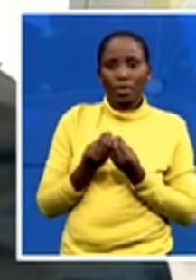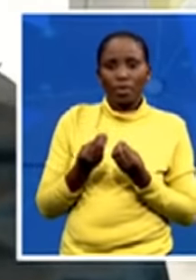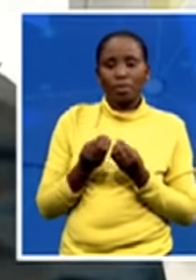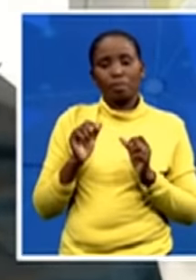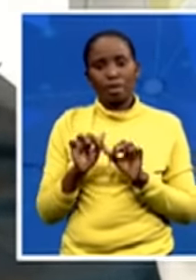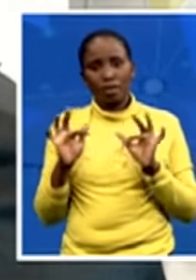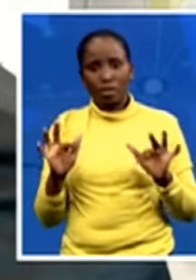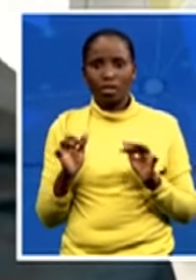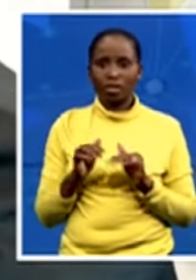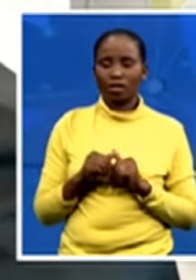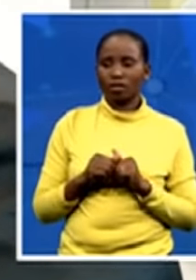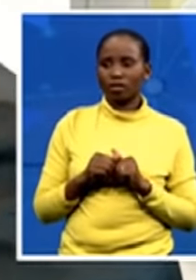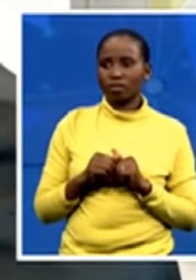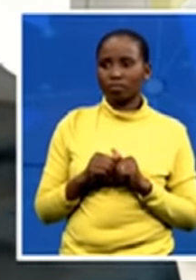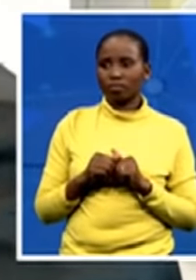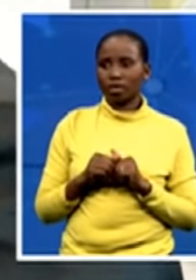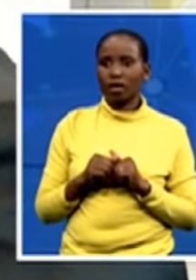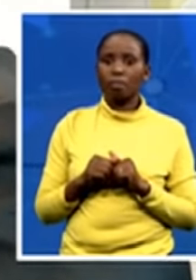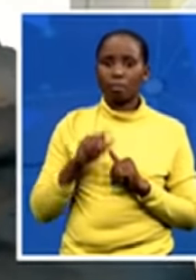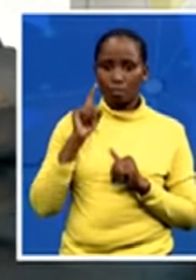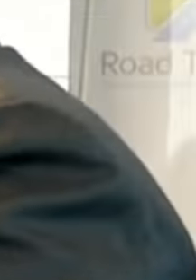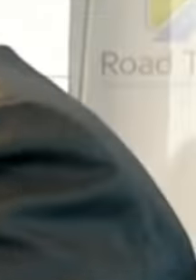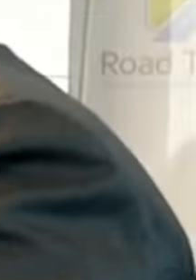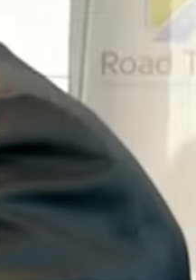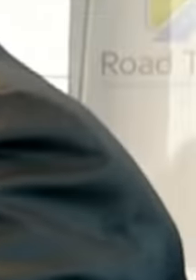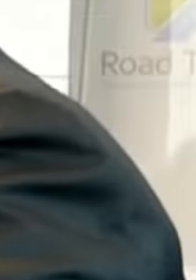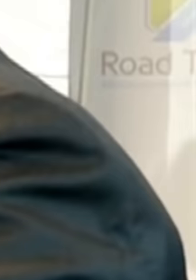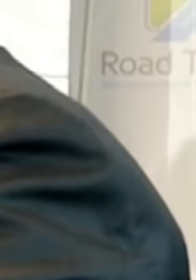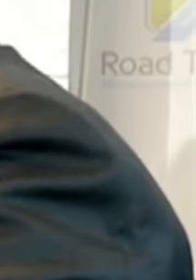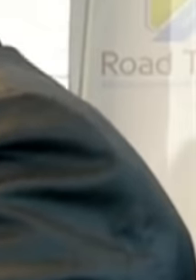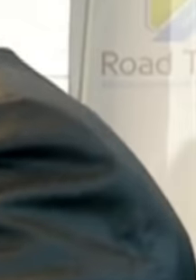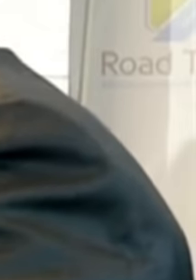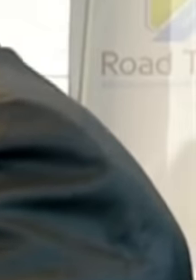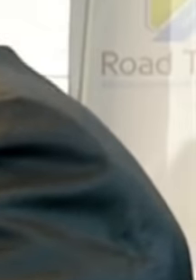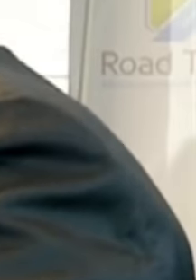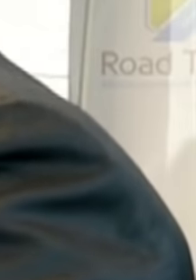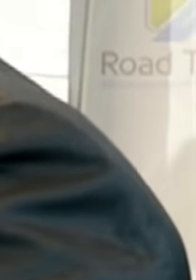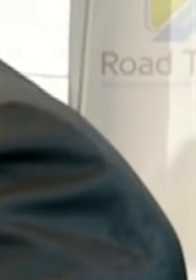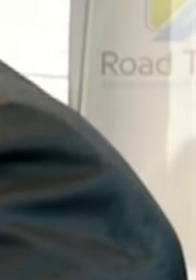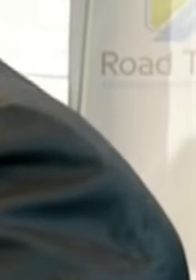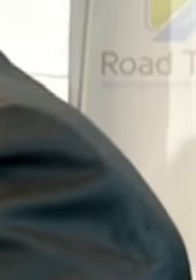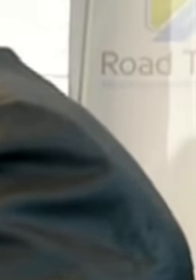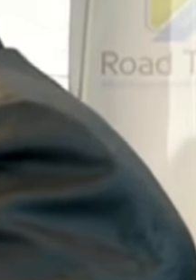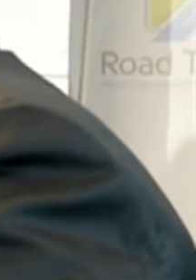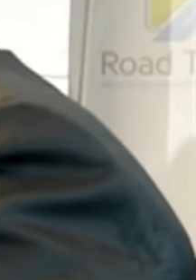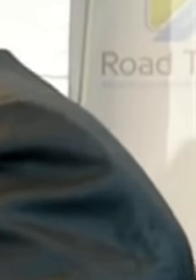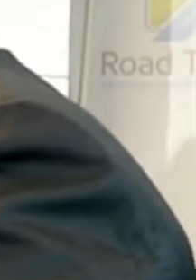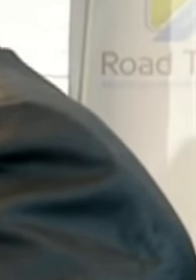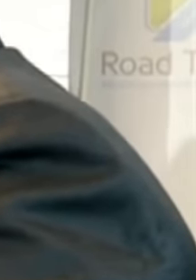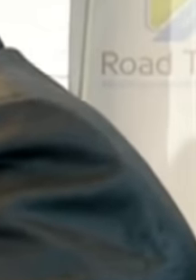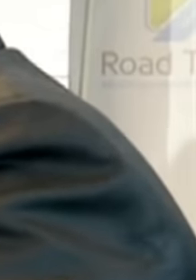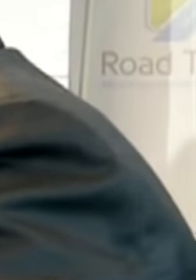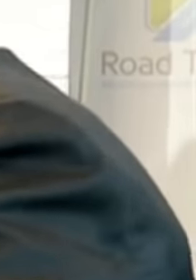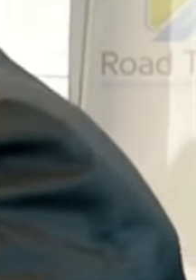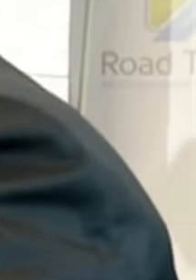attend to the slots, because the issue of the slots, it takes two to tango. Both the applicants are